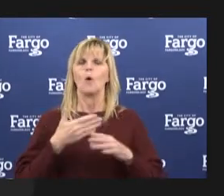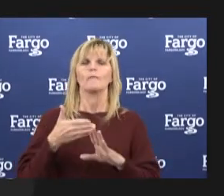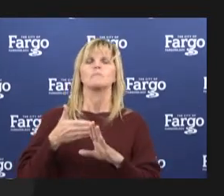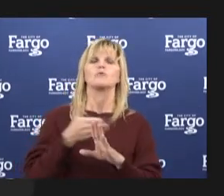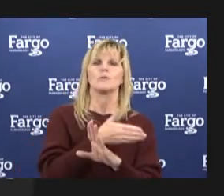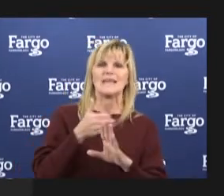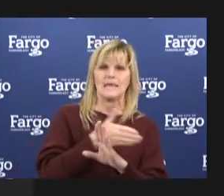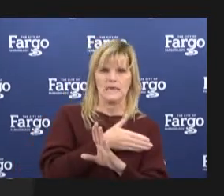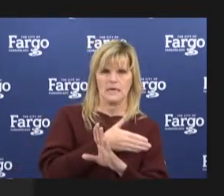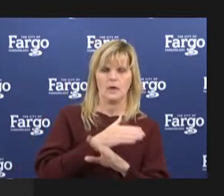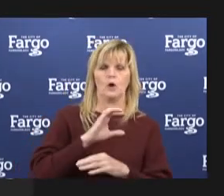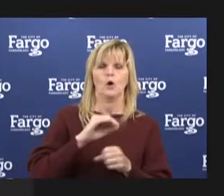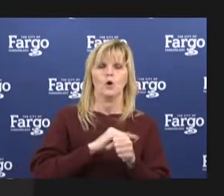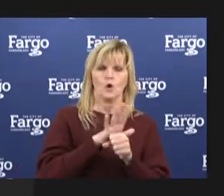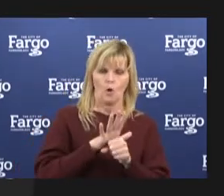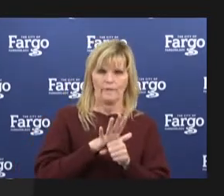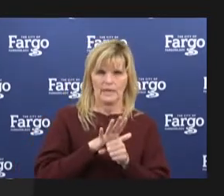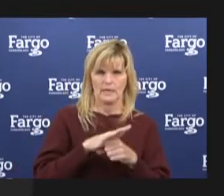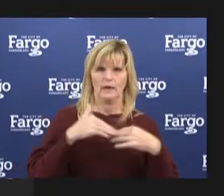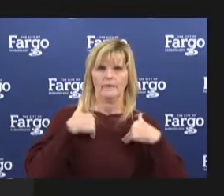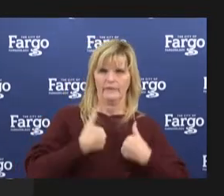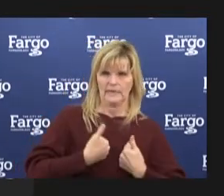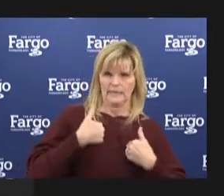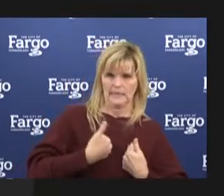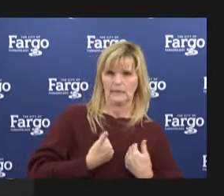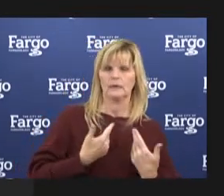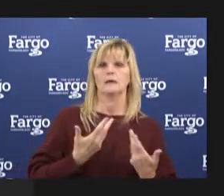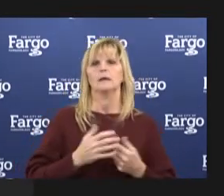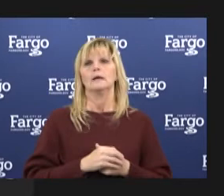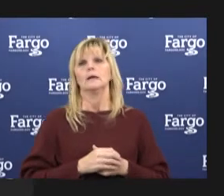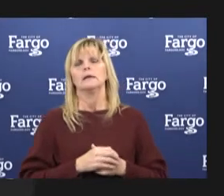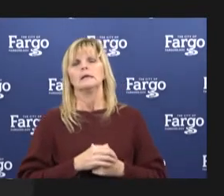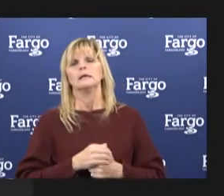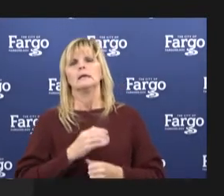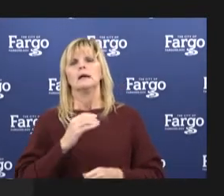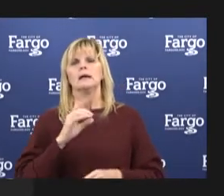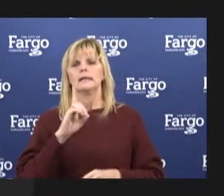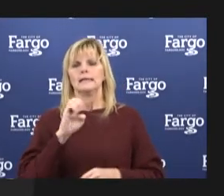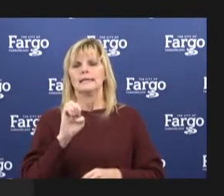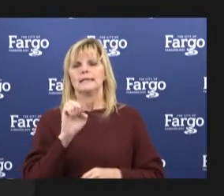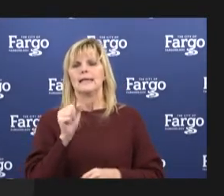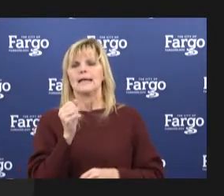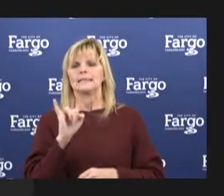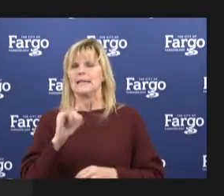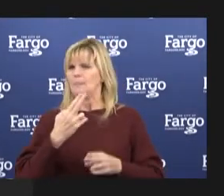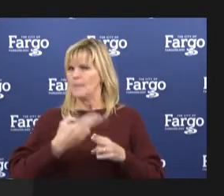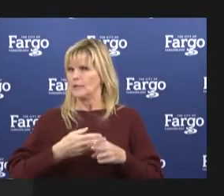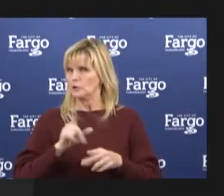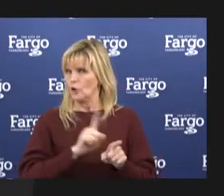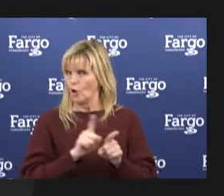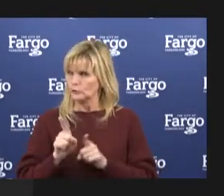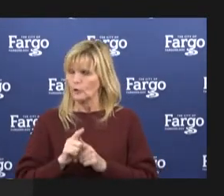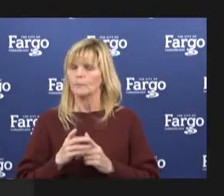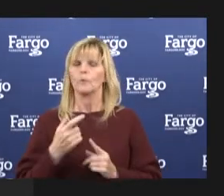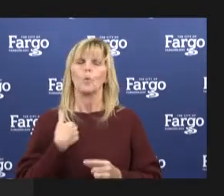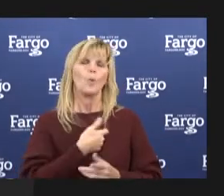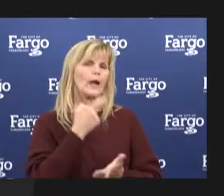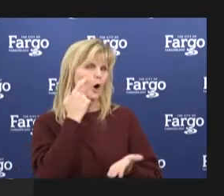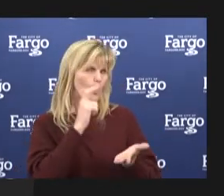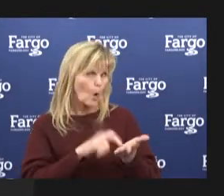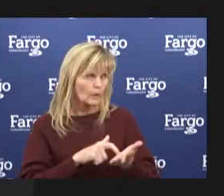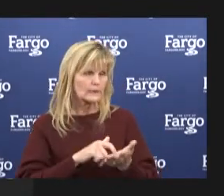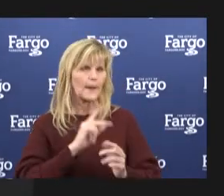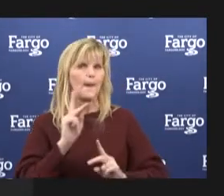people really being tired of COVID, and Desi mentioned this as well. So we're finding that people